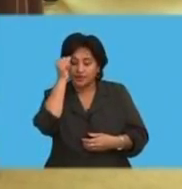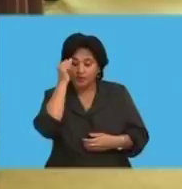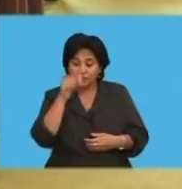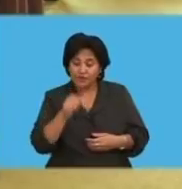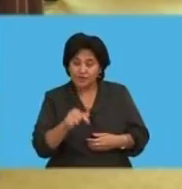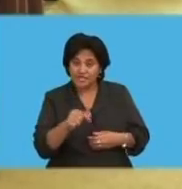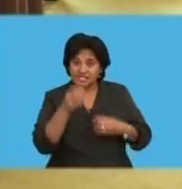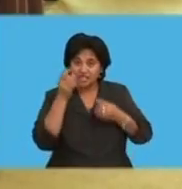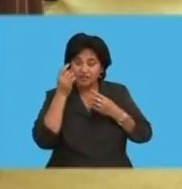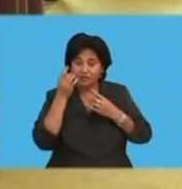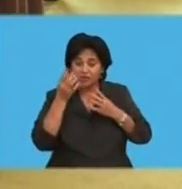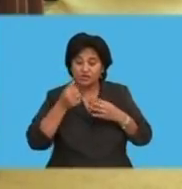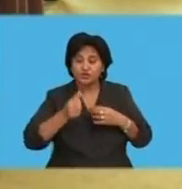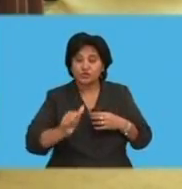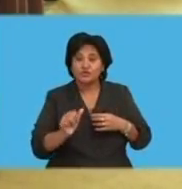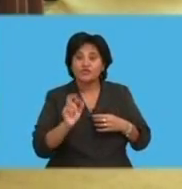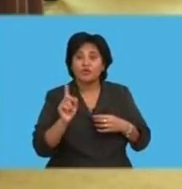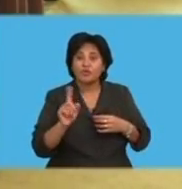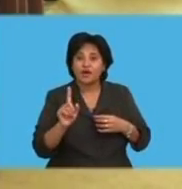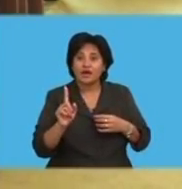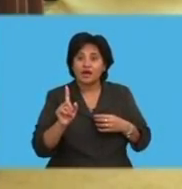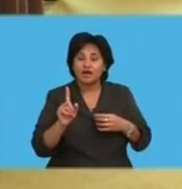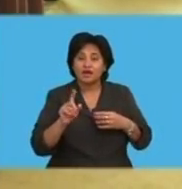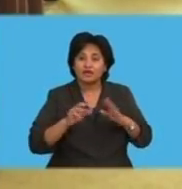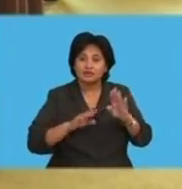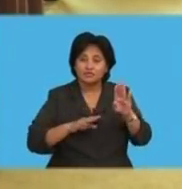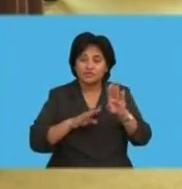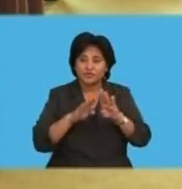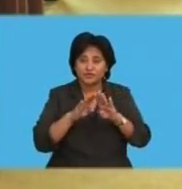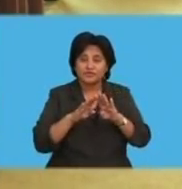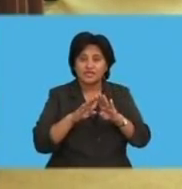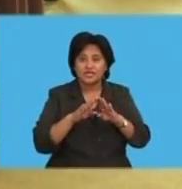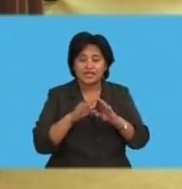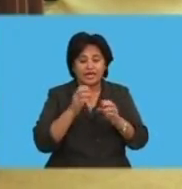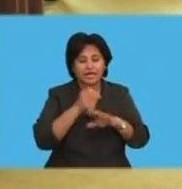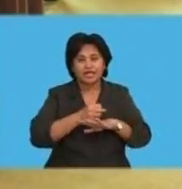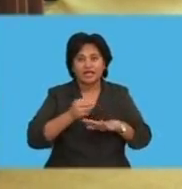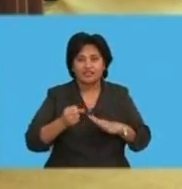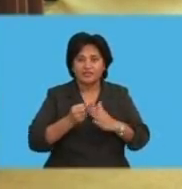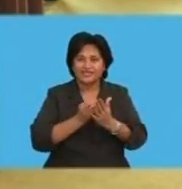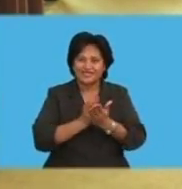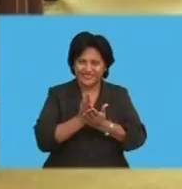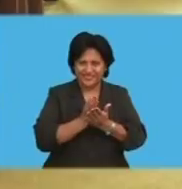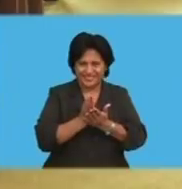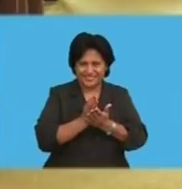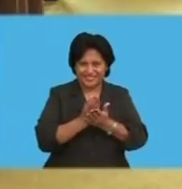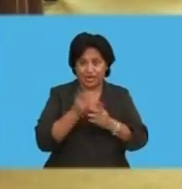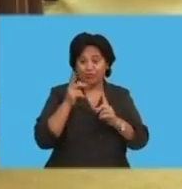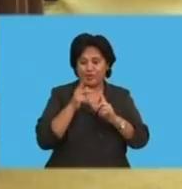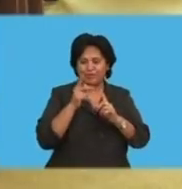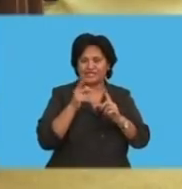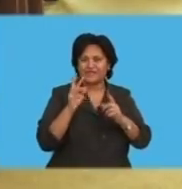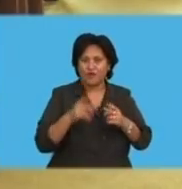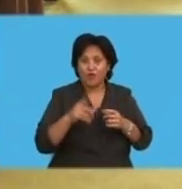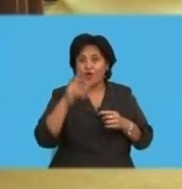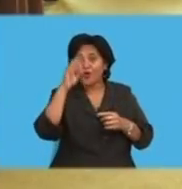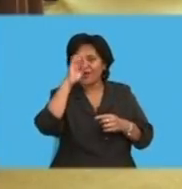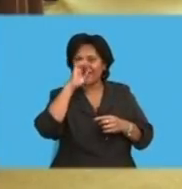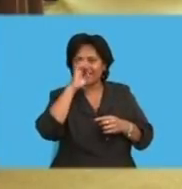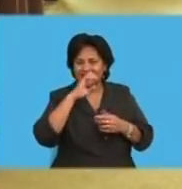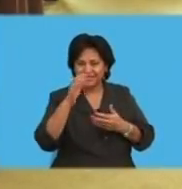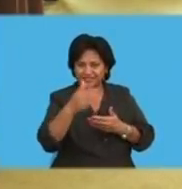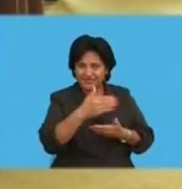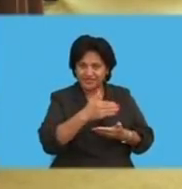information is to be used for enhanced government services and support, and are now being told that the Bureau of Statistics